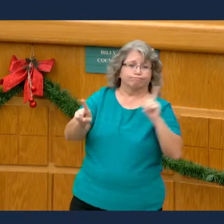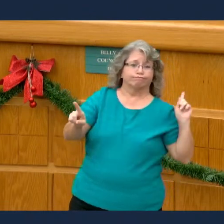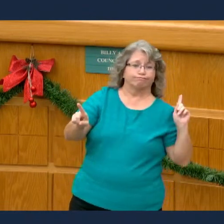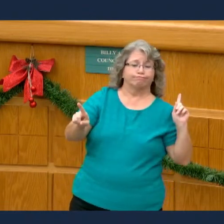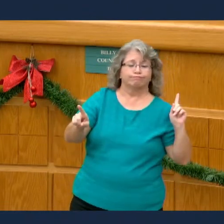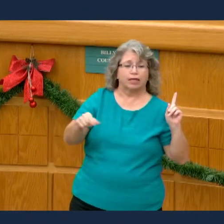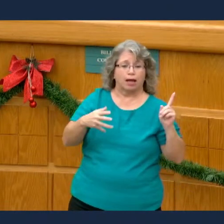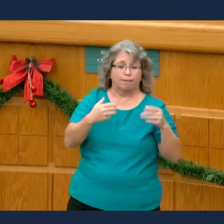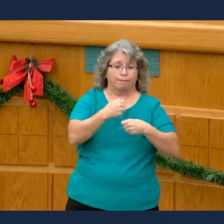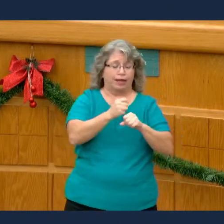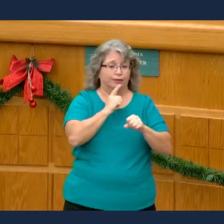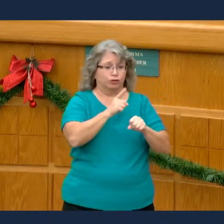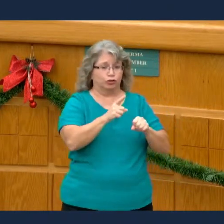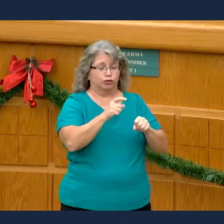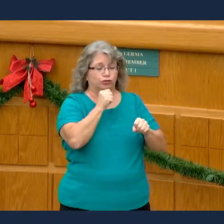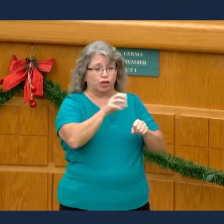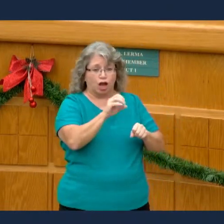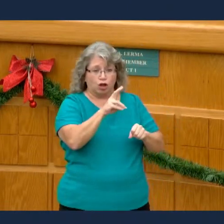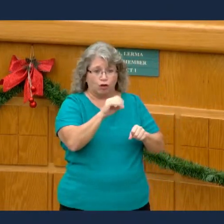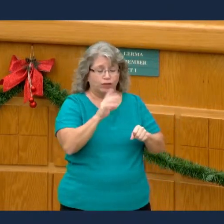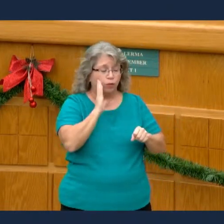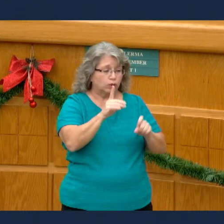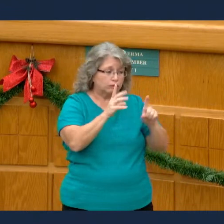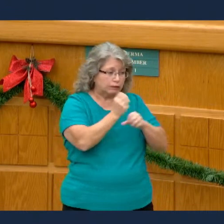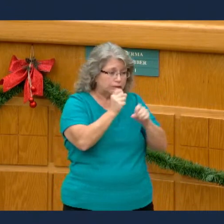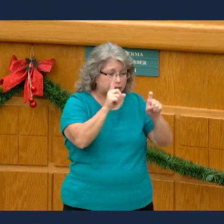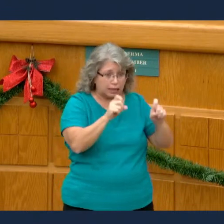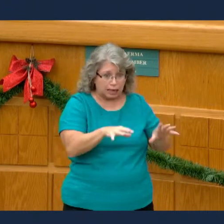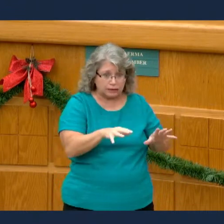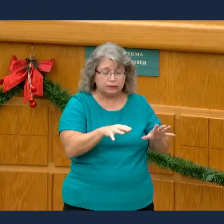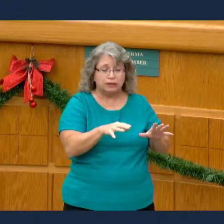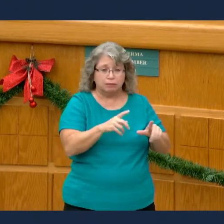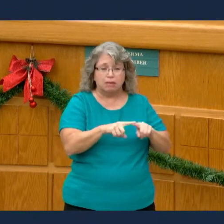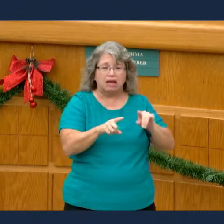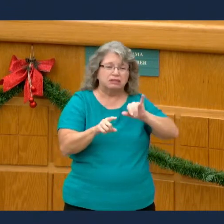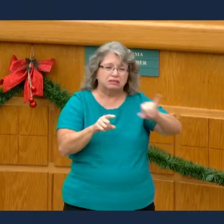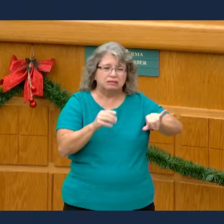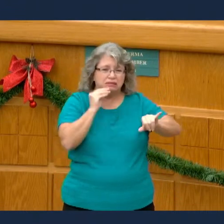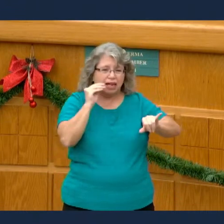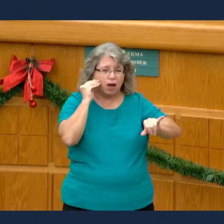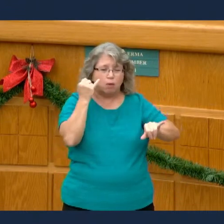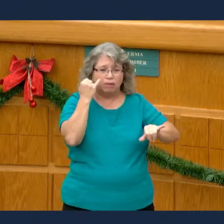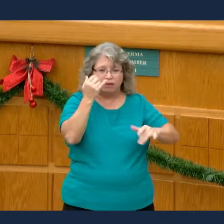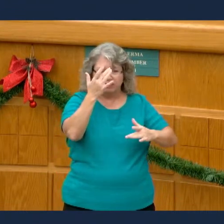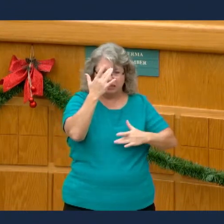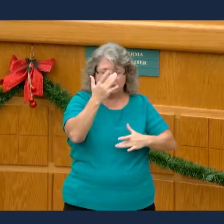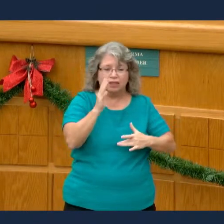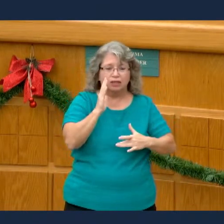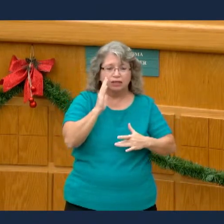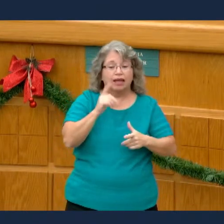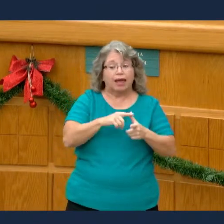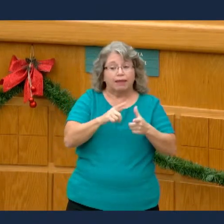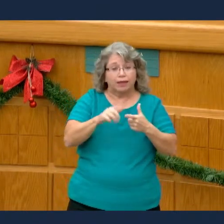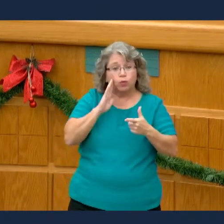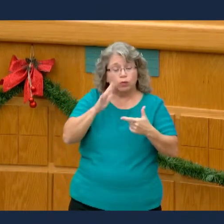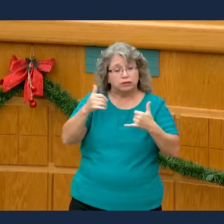Make sure it's not COVID, and then deal with it, right? So we'll have plenty of time to